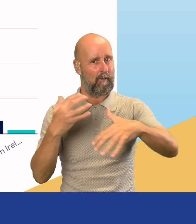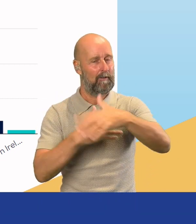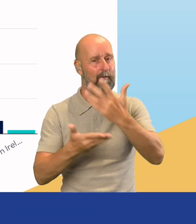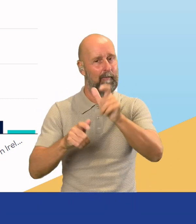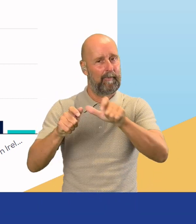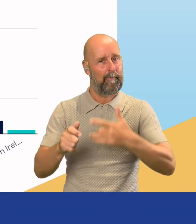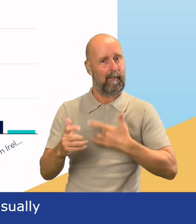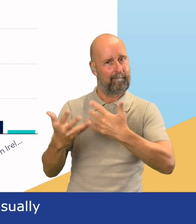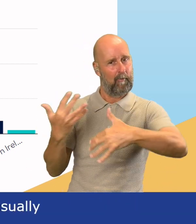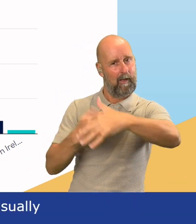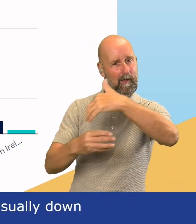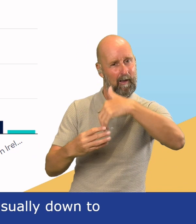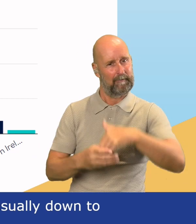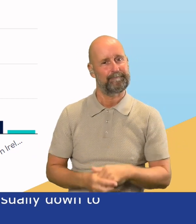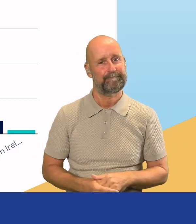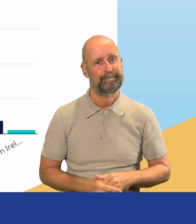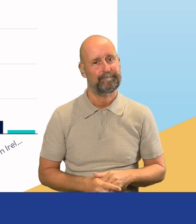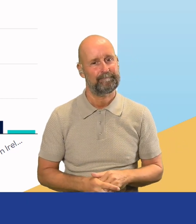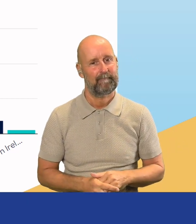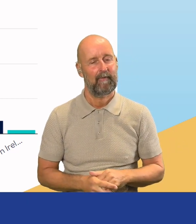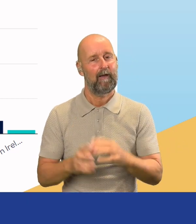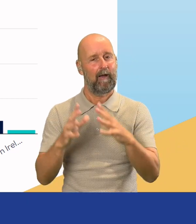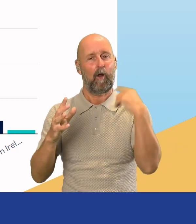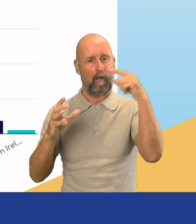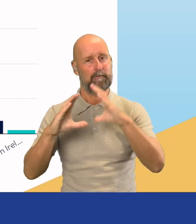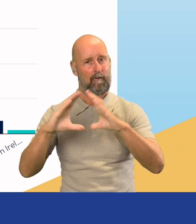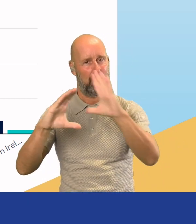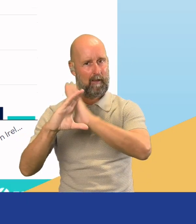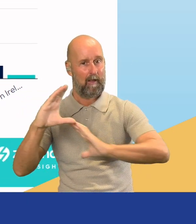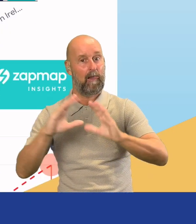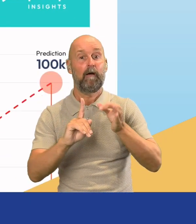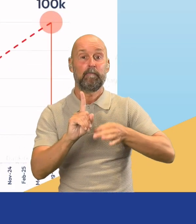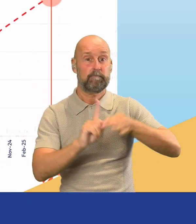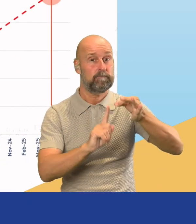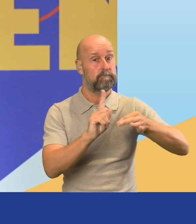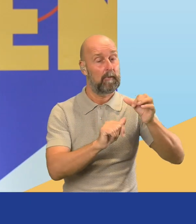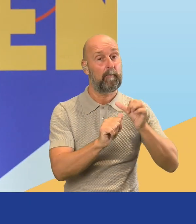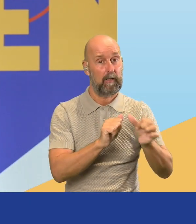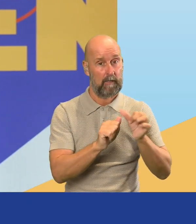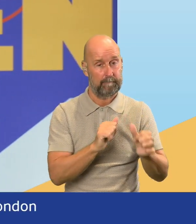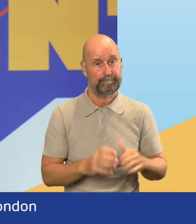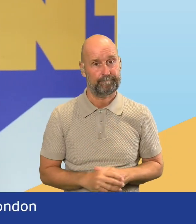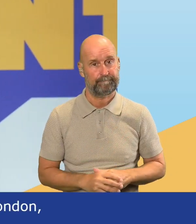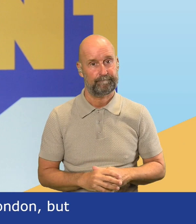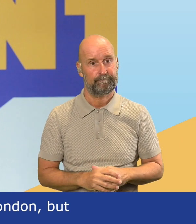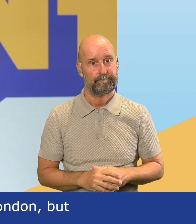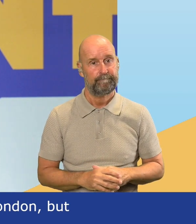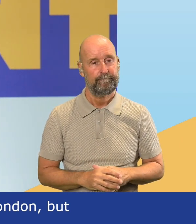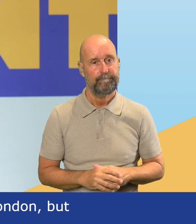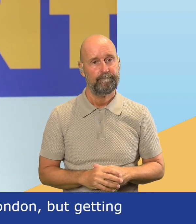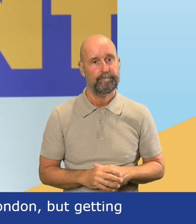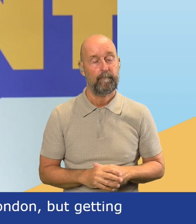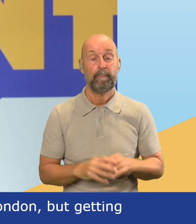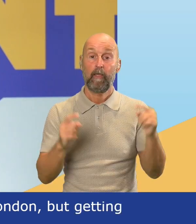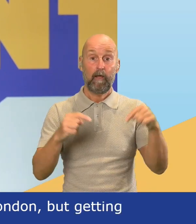population density. So a lot of it is in Greater London at the moment, but it is getting better all the time. In terms of the growth across the whole of